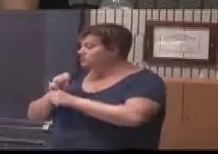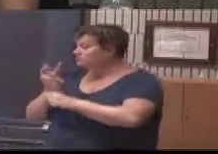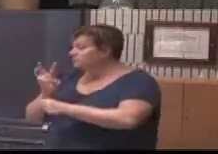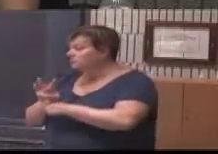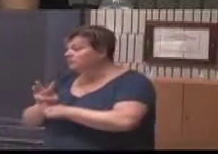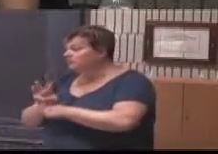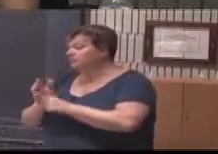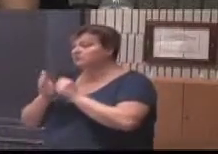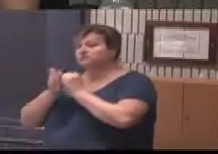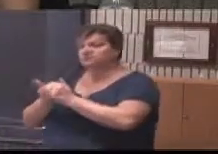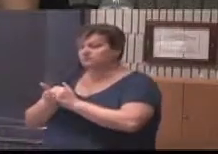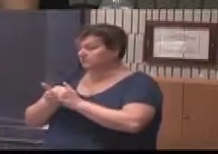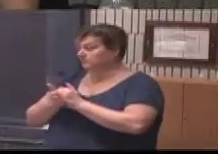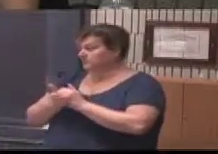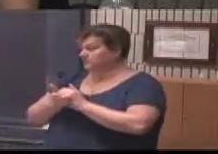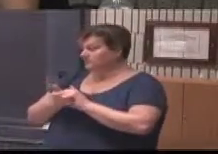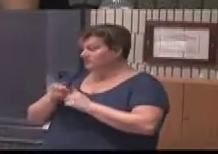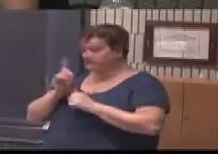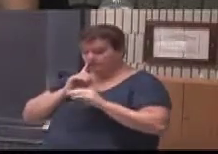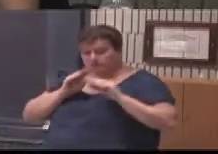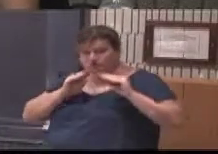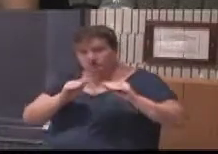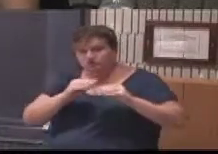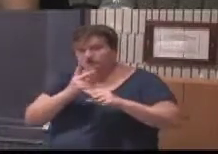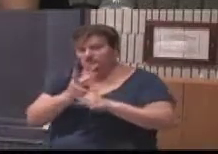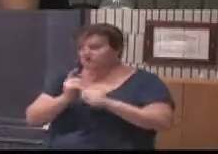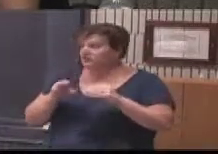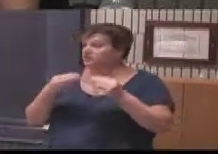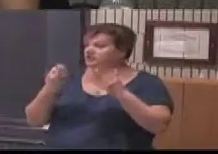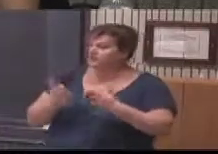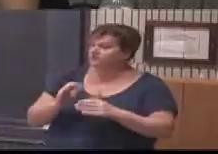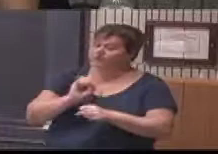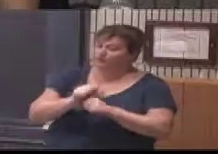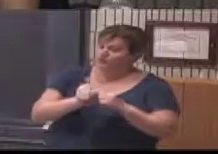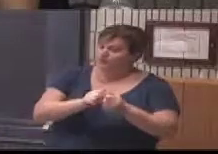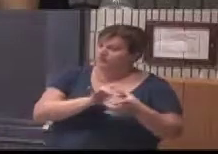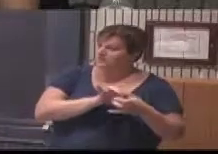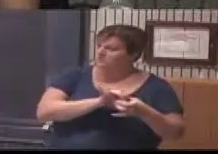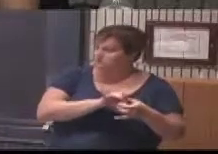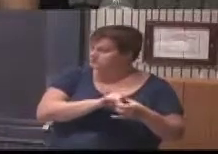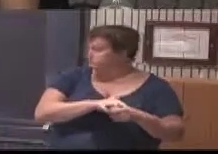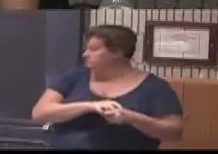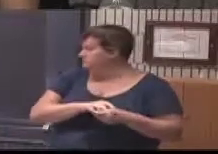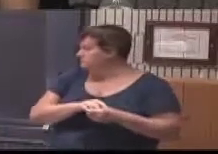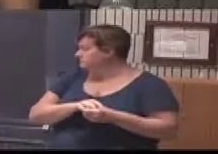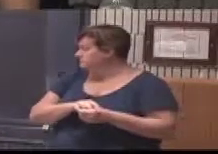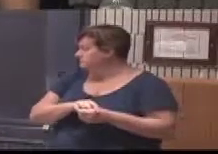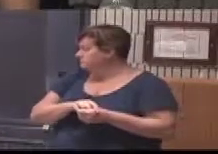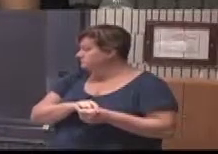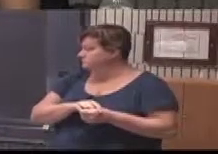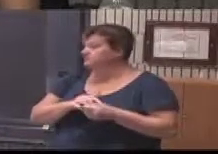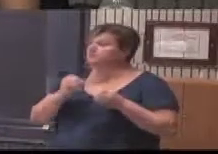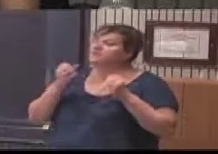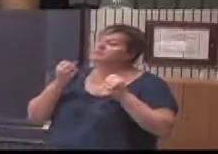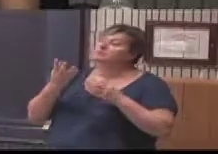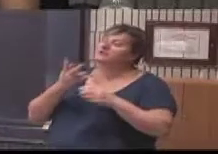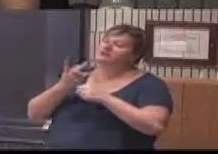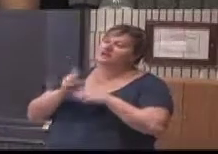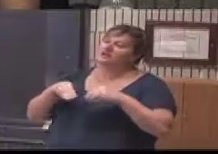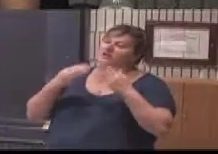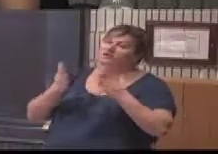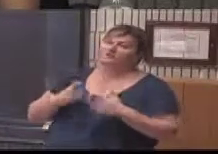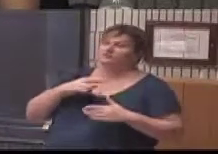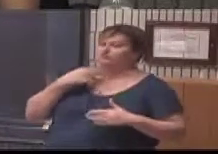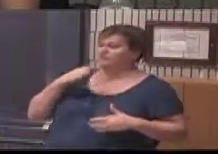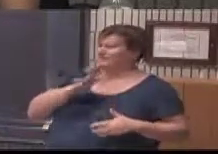as instructing the caregiver and trying to work with the caregiver as well, because many caregivers put their own health at